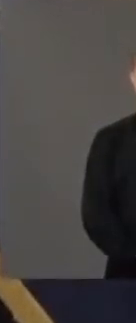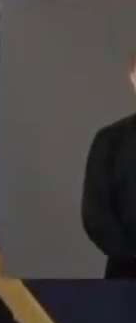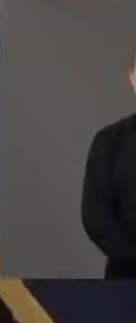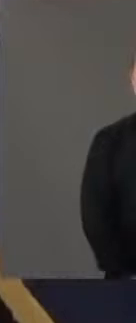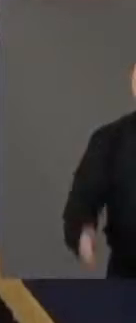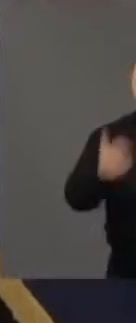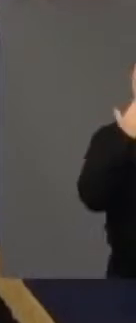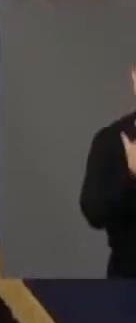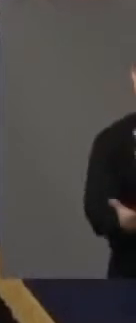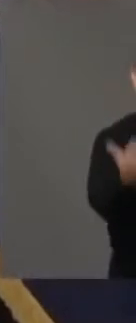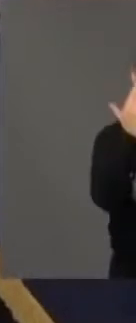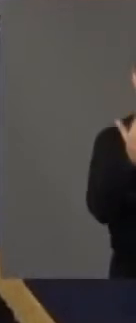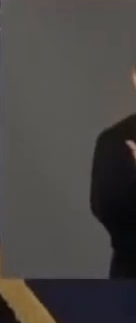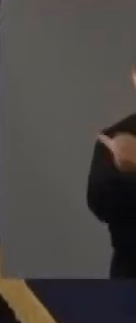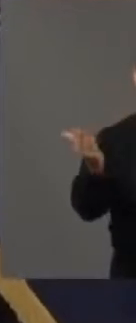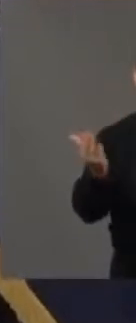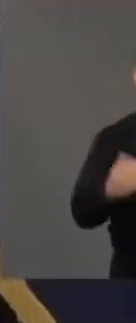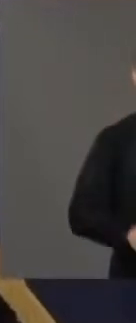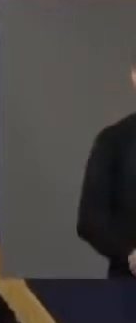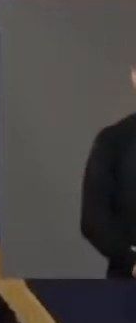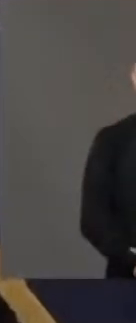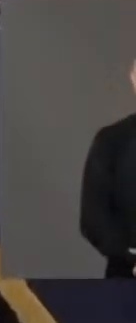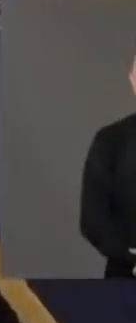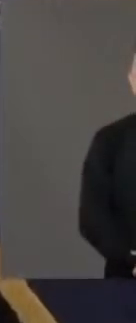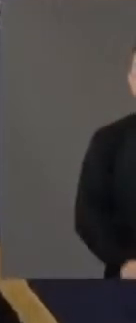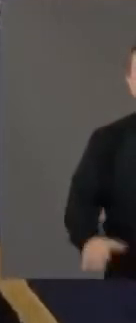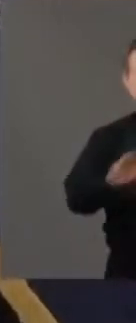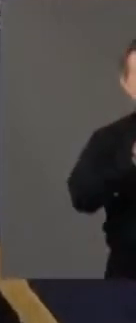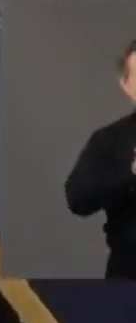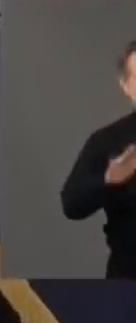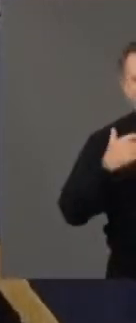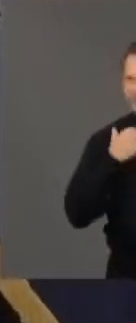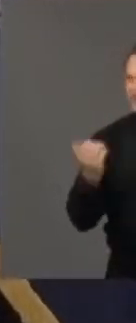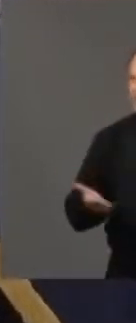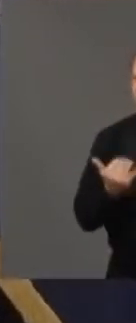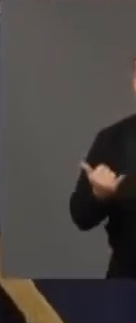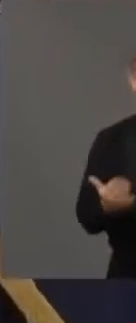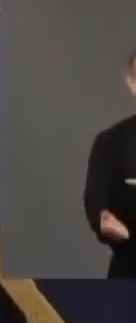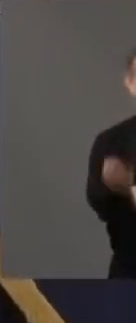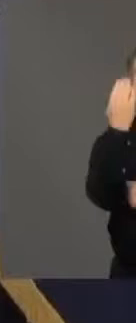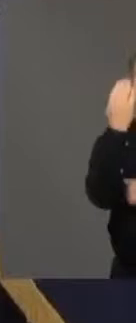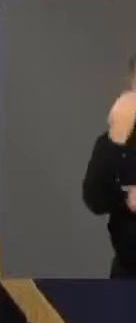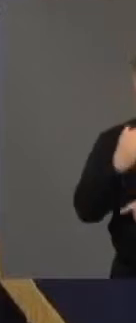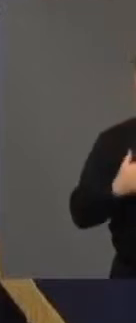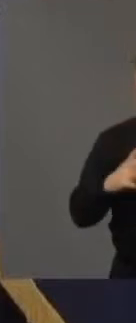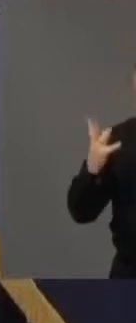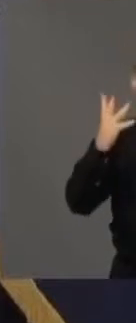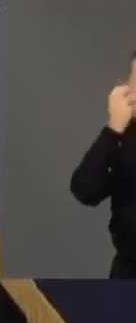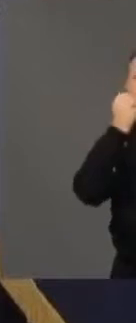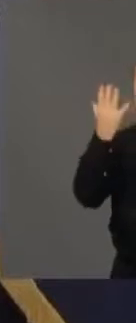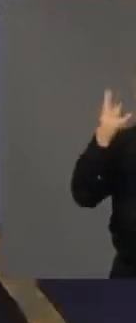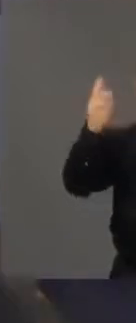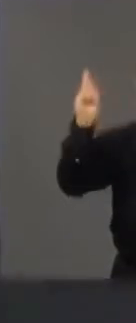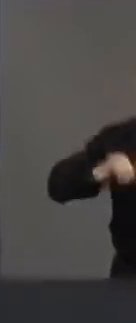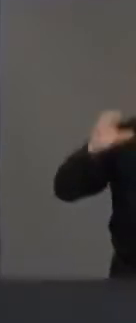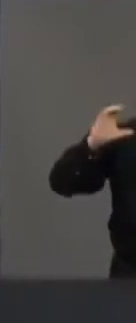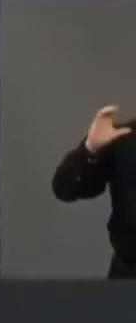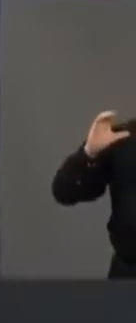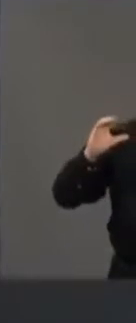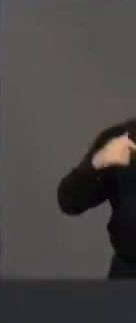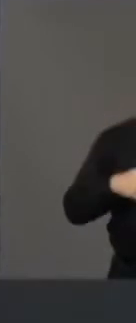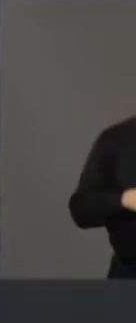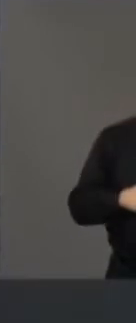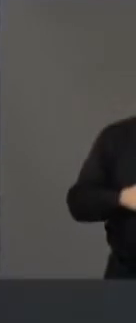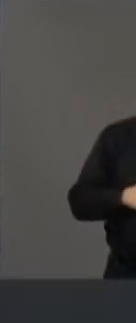Good morning, everyone. It's our pleasure to be here this morning. Beautiful New York City. To my left, we have Dr.